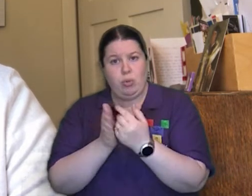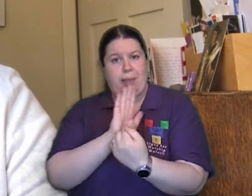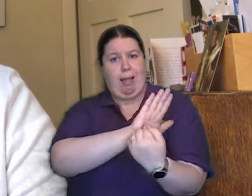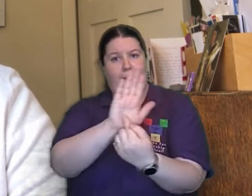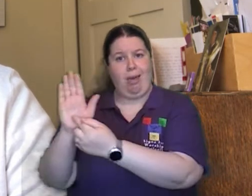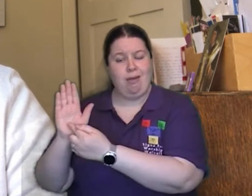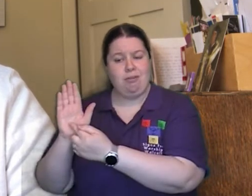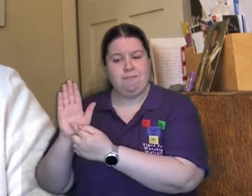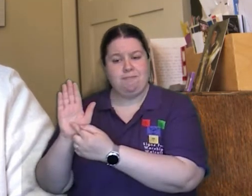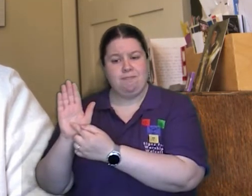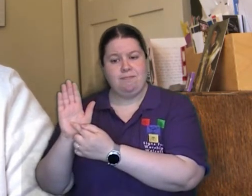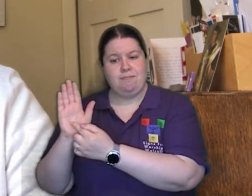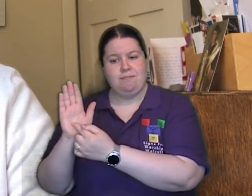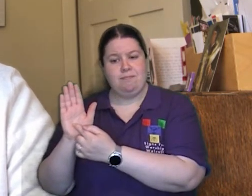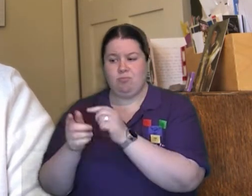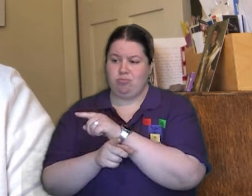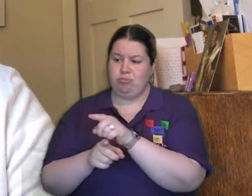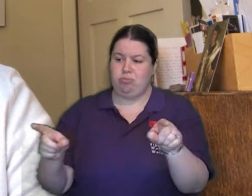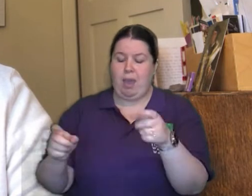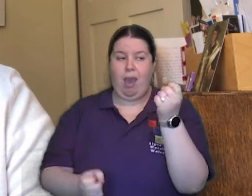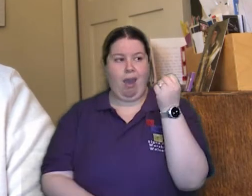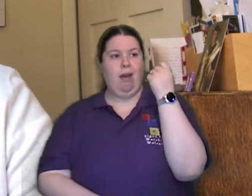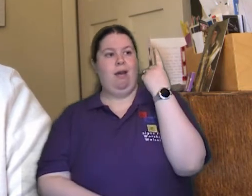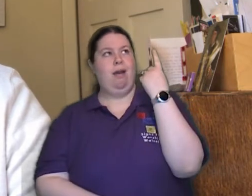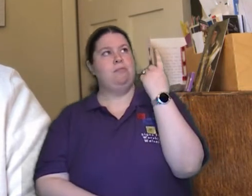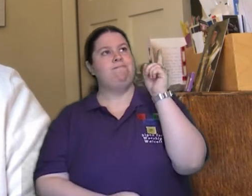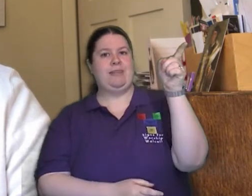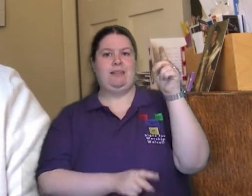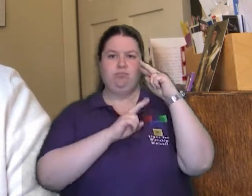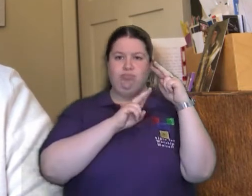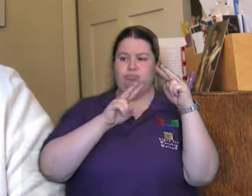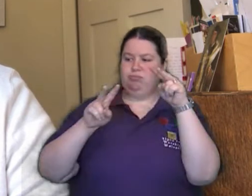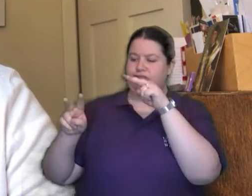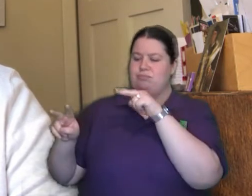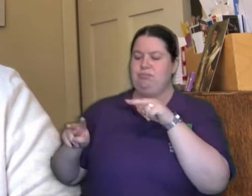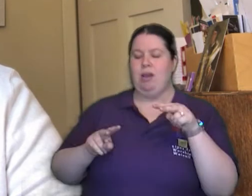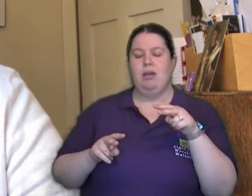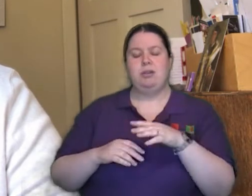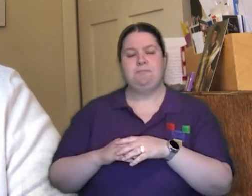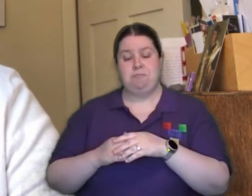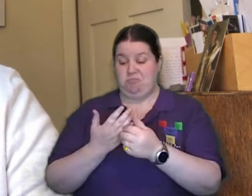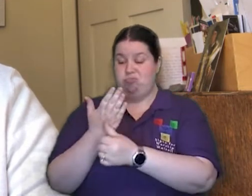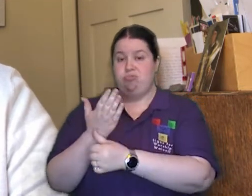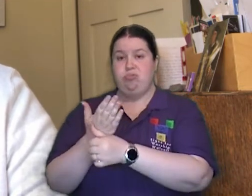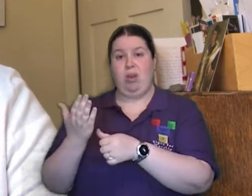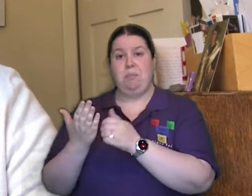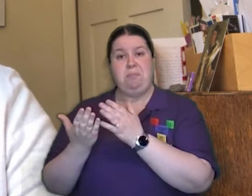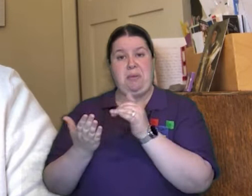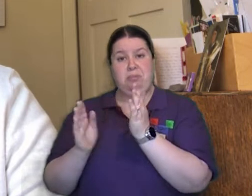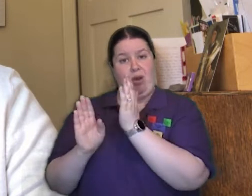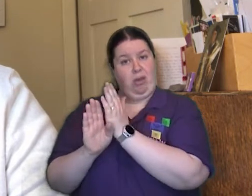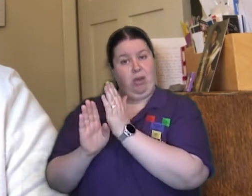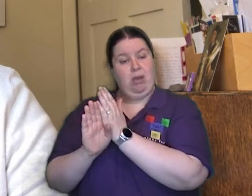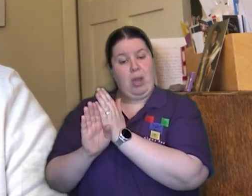by setting forth the truth plainly, we commend ourselves to everyone's conscience in the sight of God. And even if